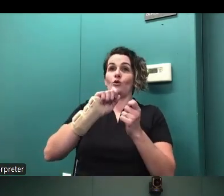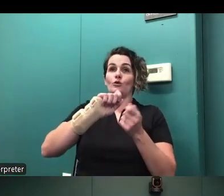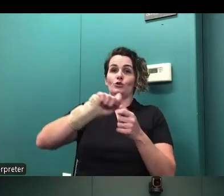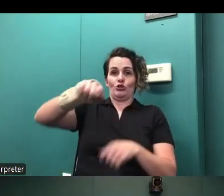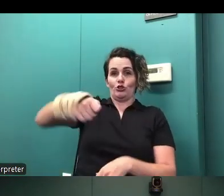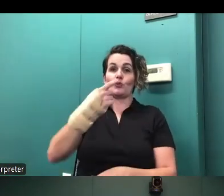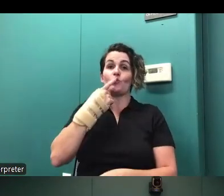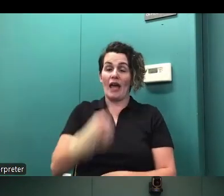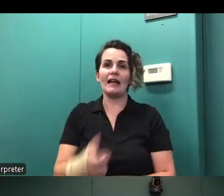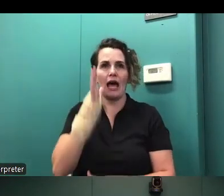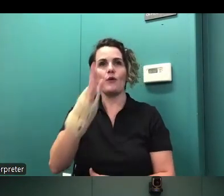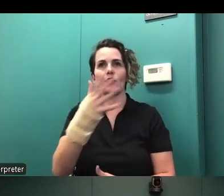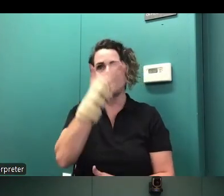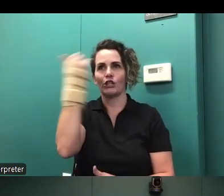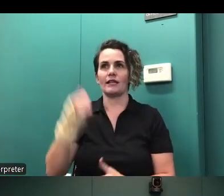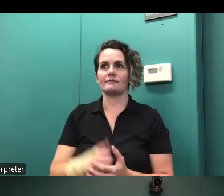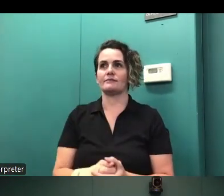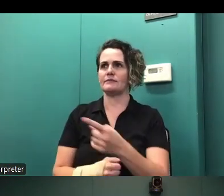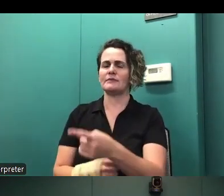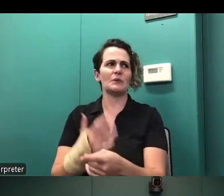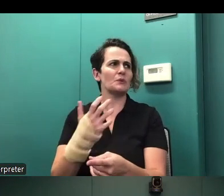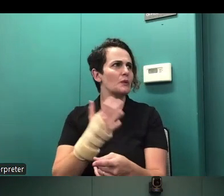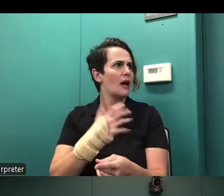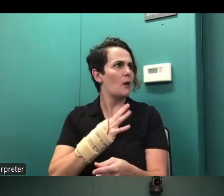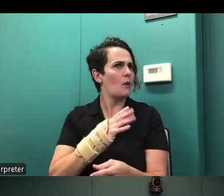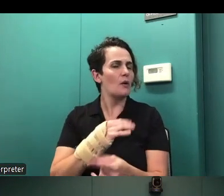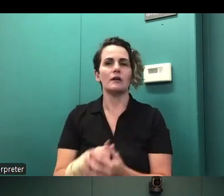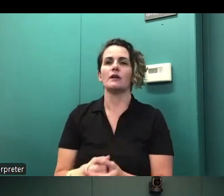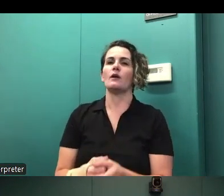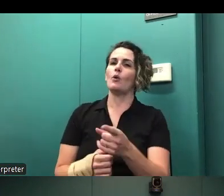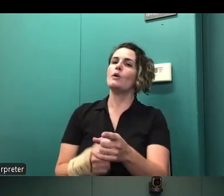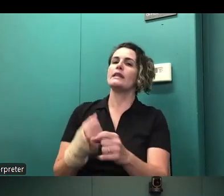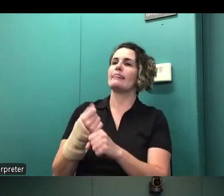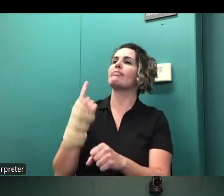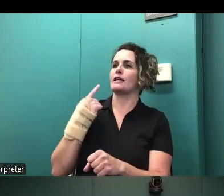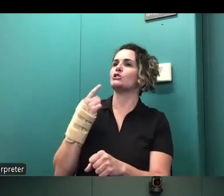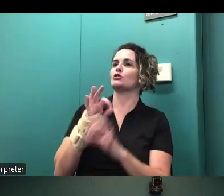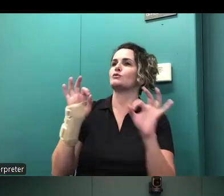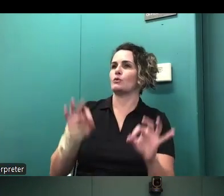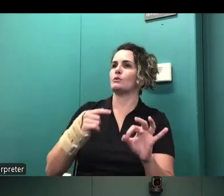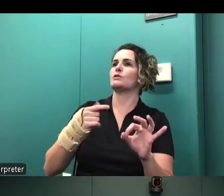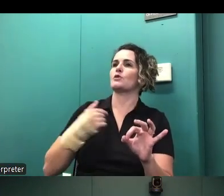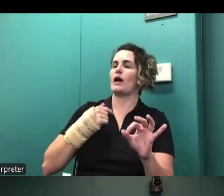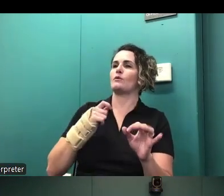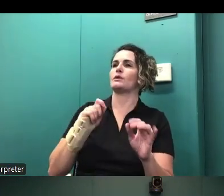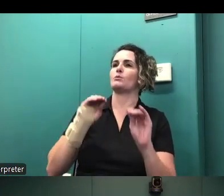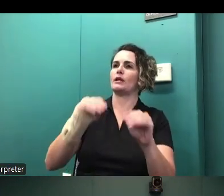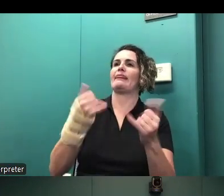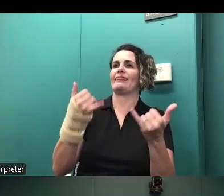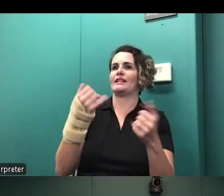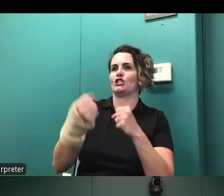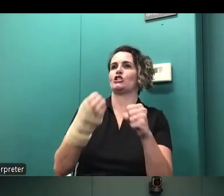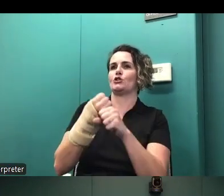usually miss something. Forget it, yeah. So just put it in red, and then this was last year's form one, so I would put in this year's form or